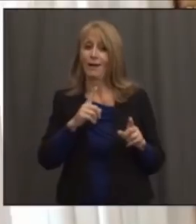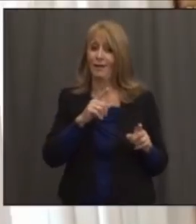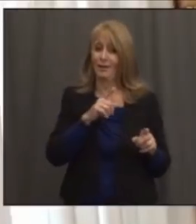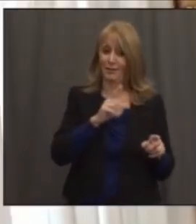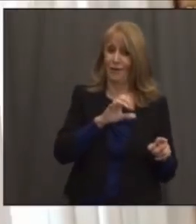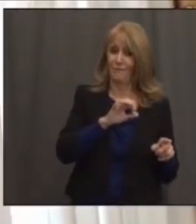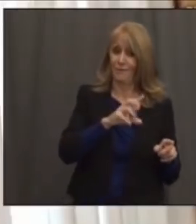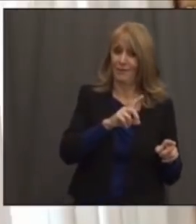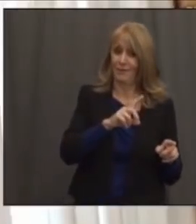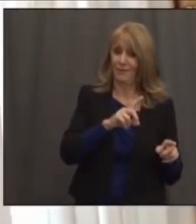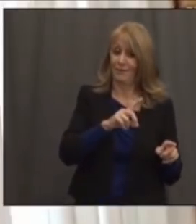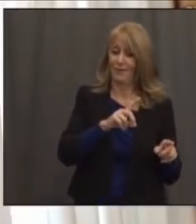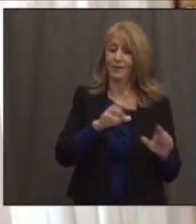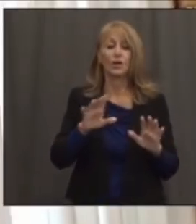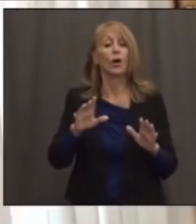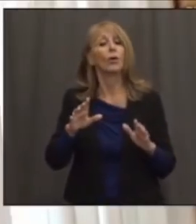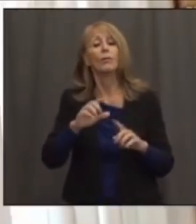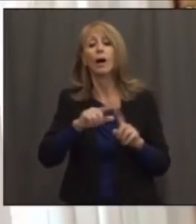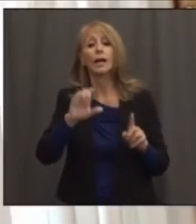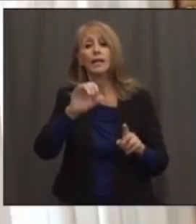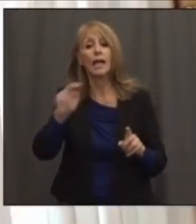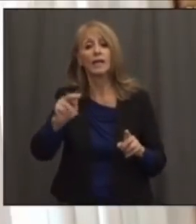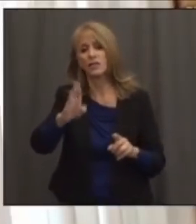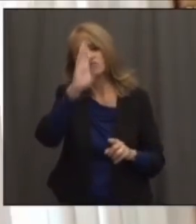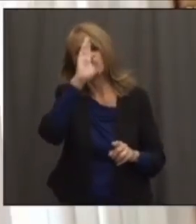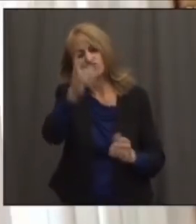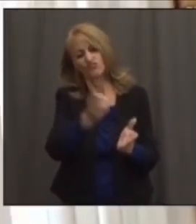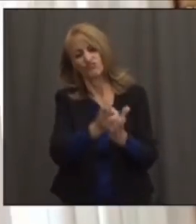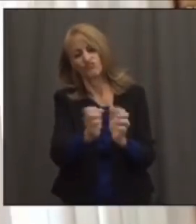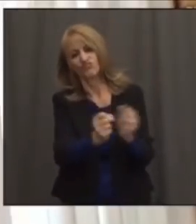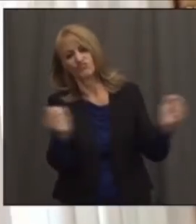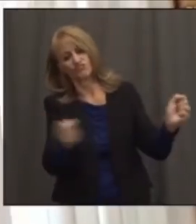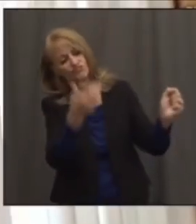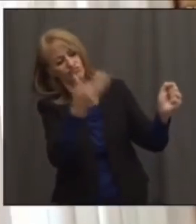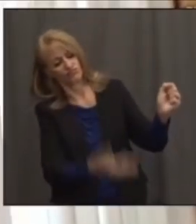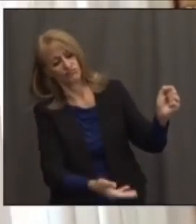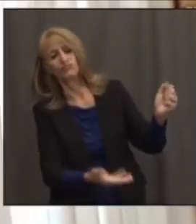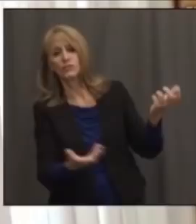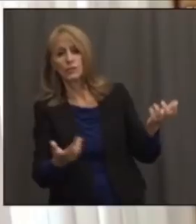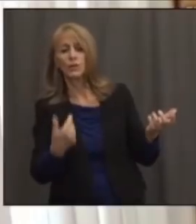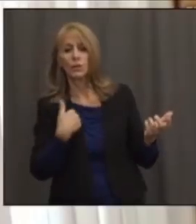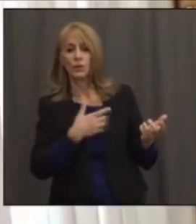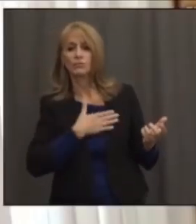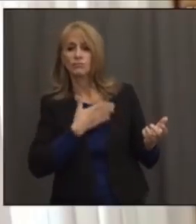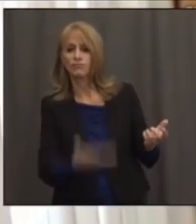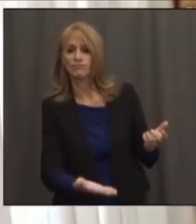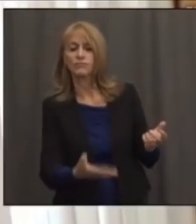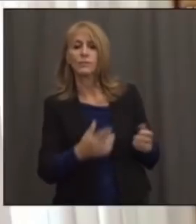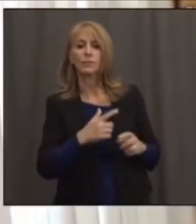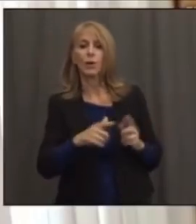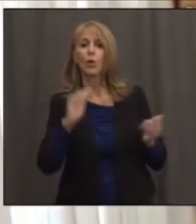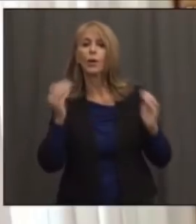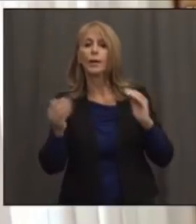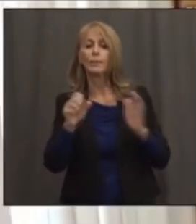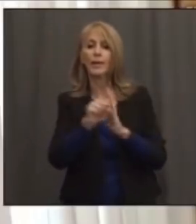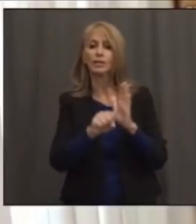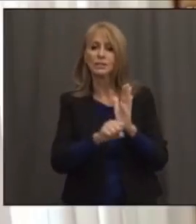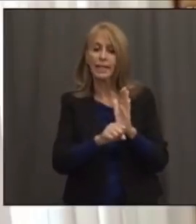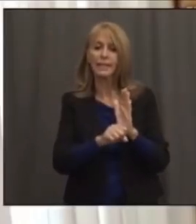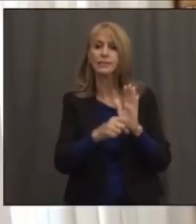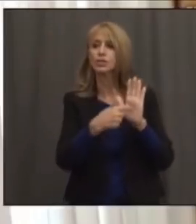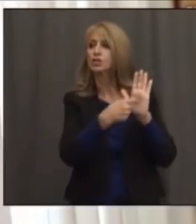in Connecticut to be incredibly transparent, share all the data that we have, confront it, deal with it. But when you compare across states on a metric like that, it